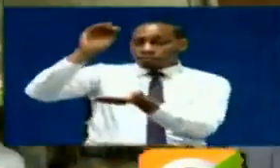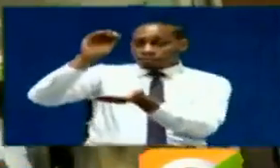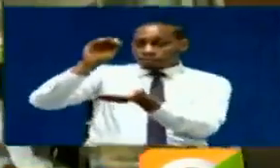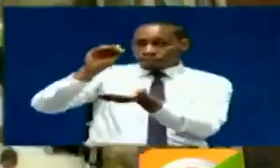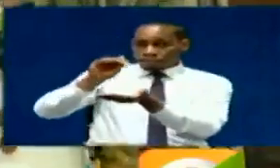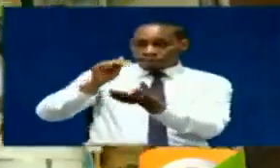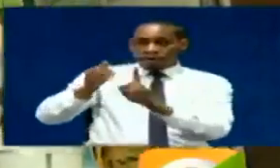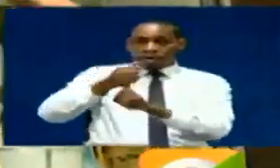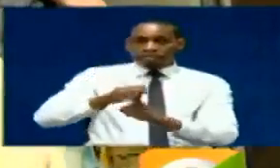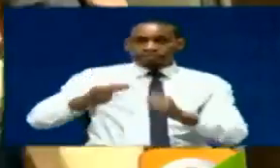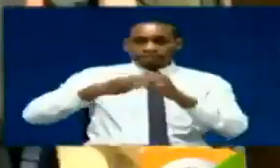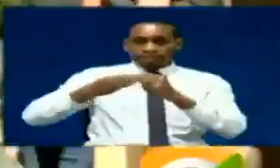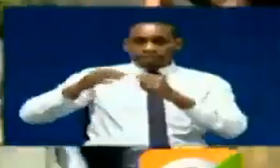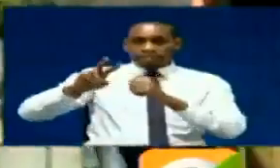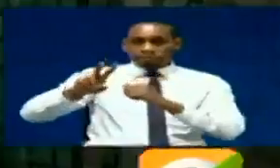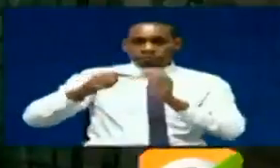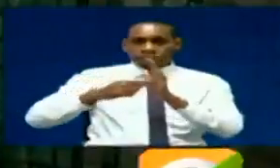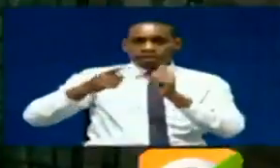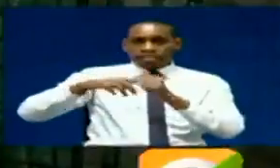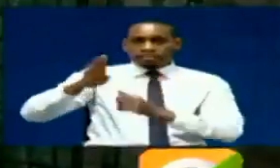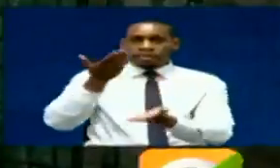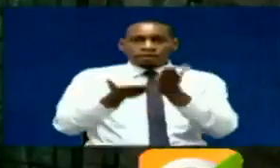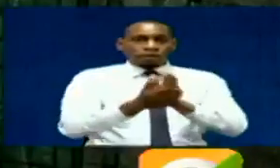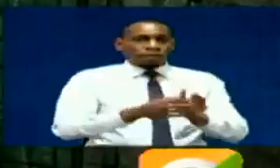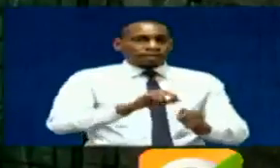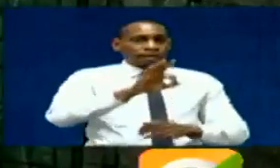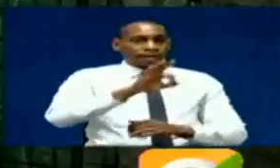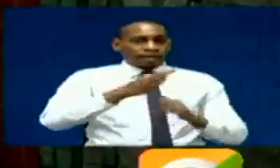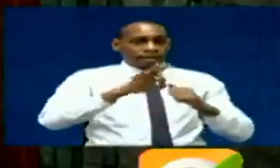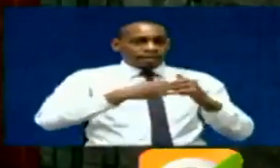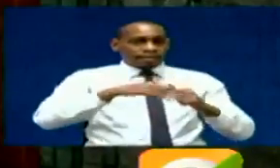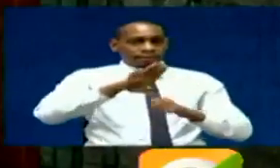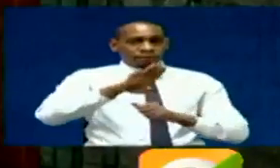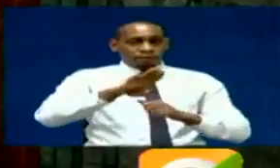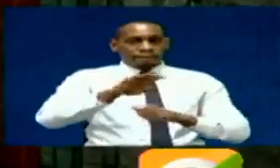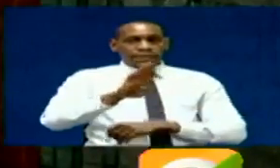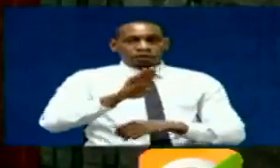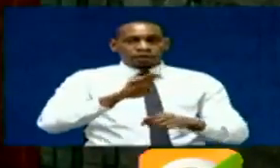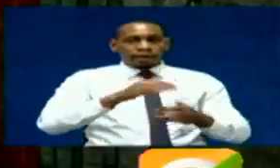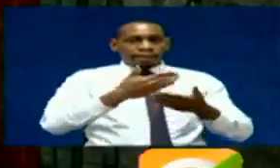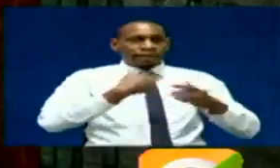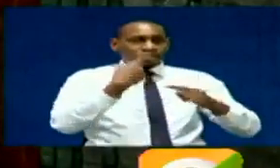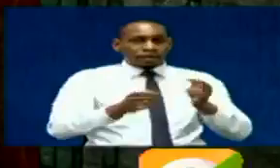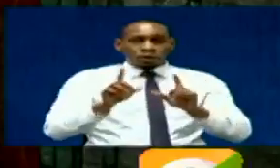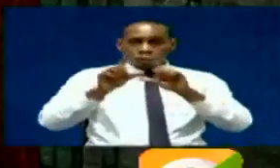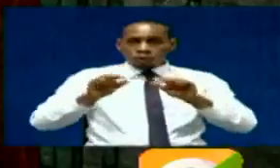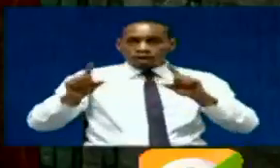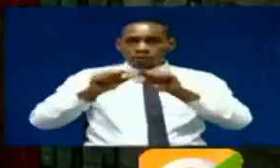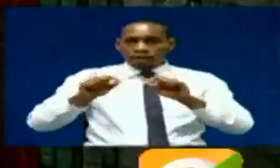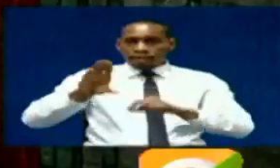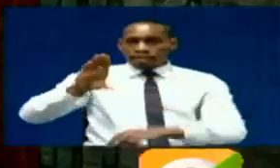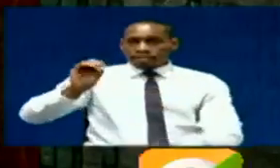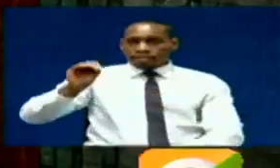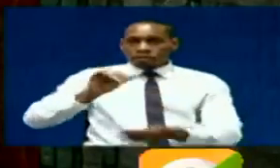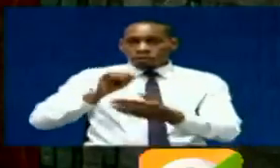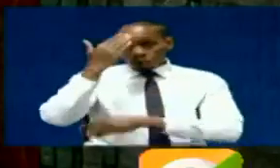decline, earning it 82.6 billion shillings compared to 84 billion shillings it earned last year. This, according to the CEO Peter Ndegwa,